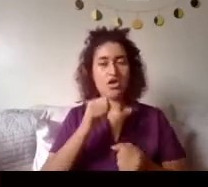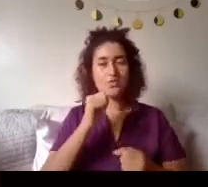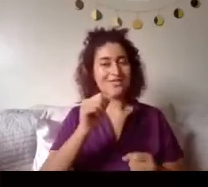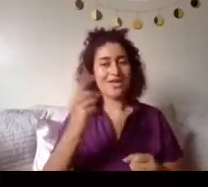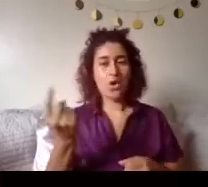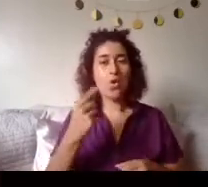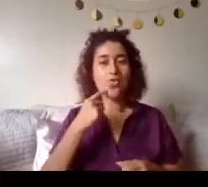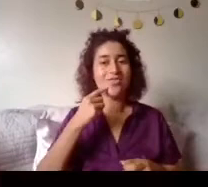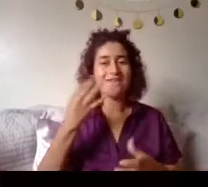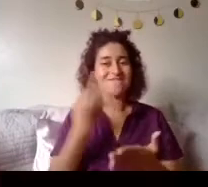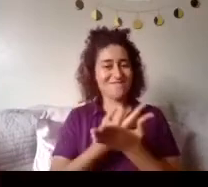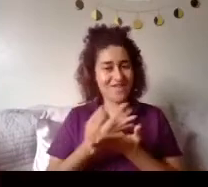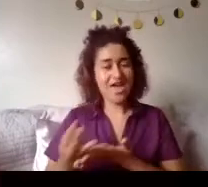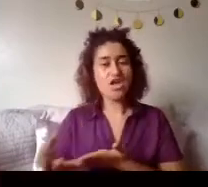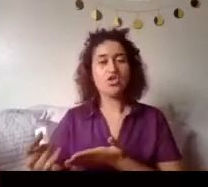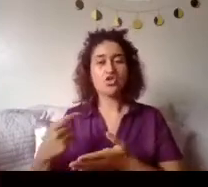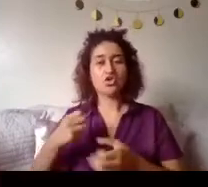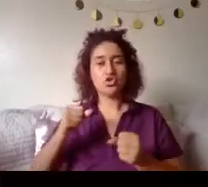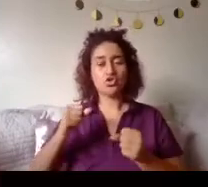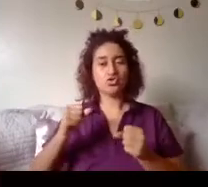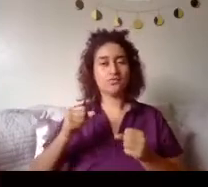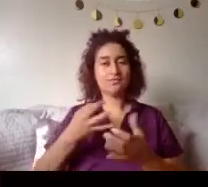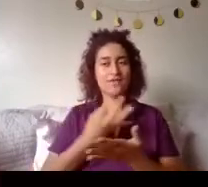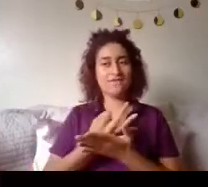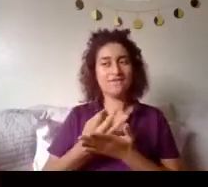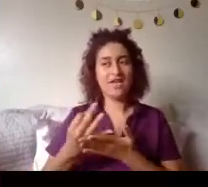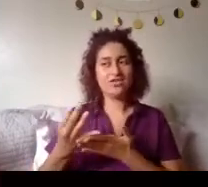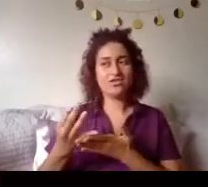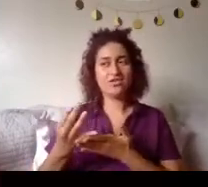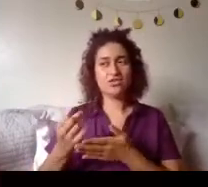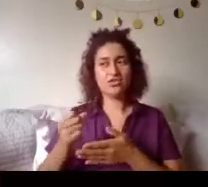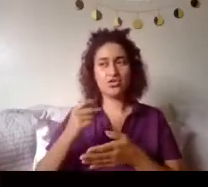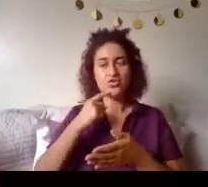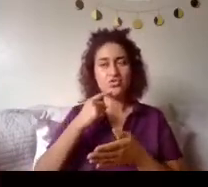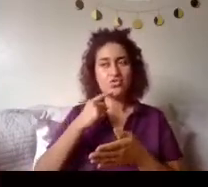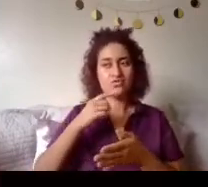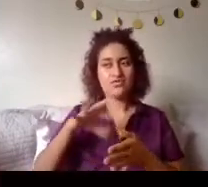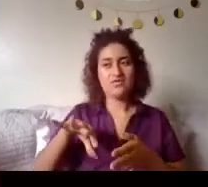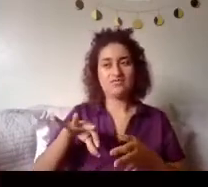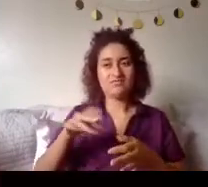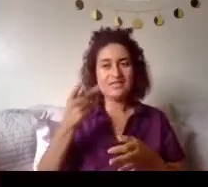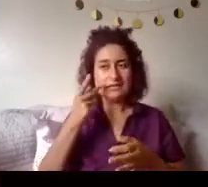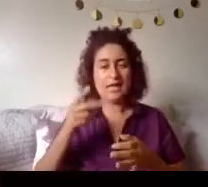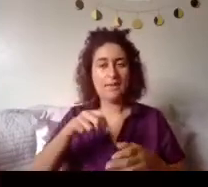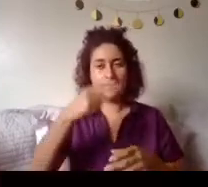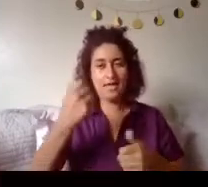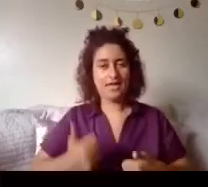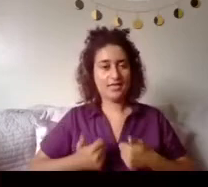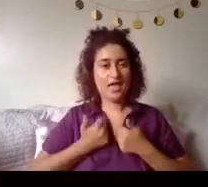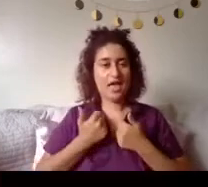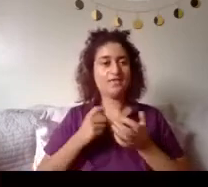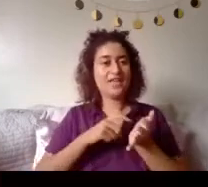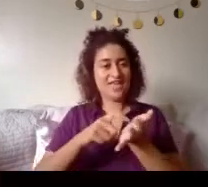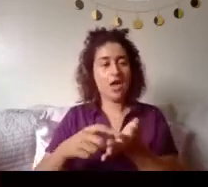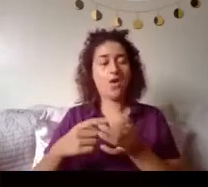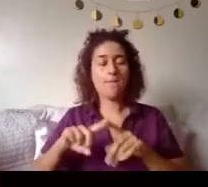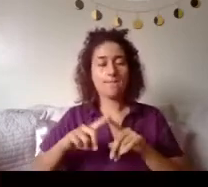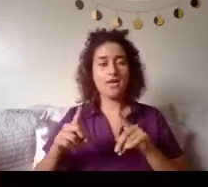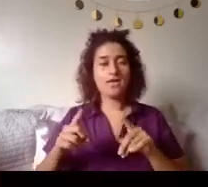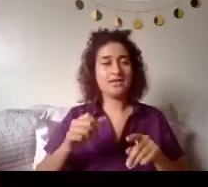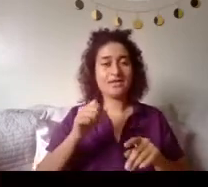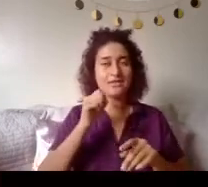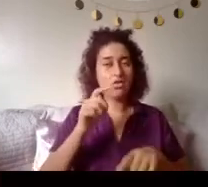fail to account, but rather render impossible Black life, seems to be long overdue. So this